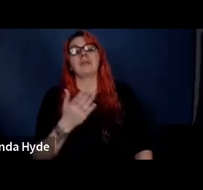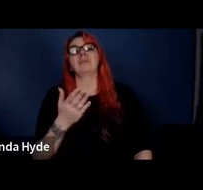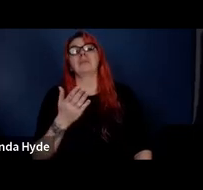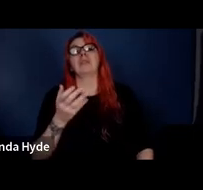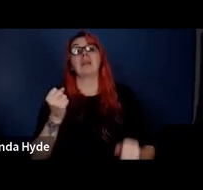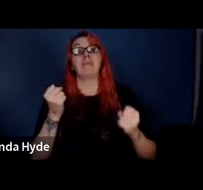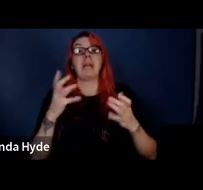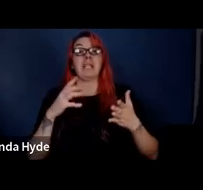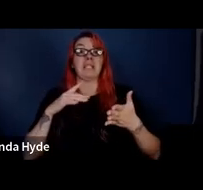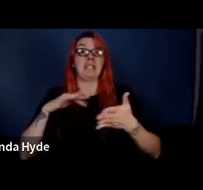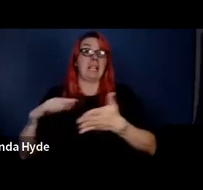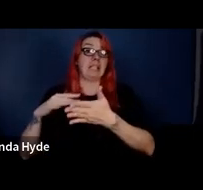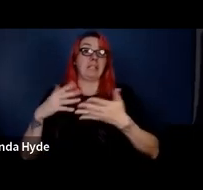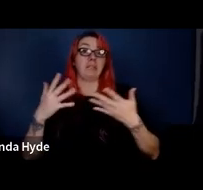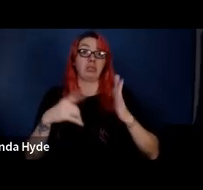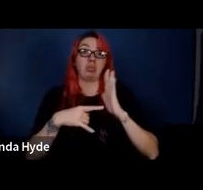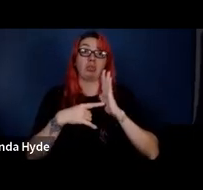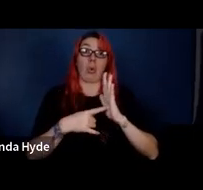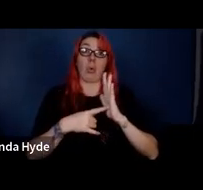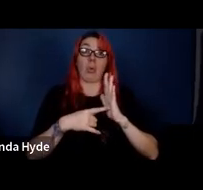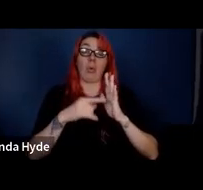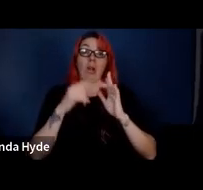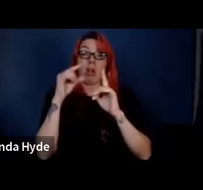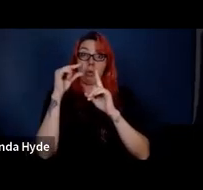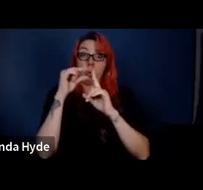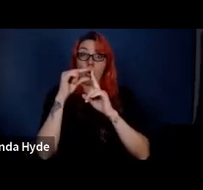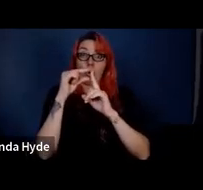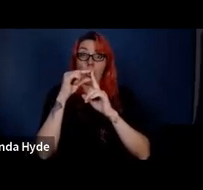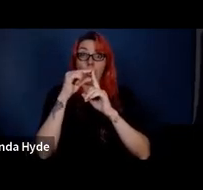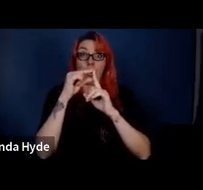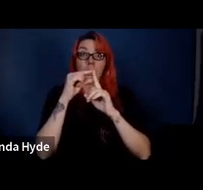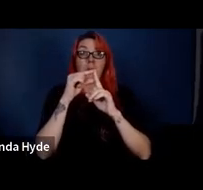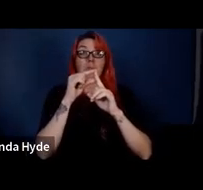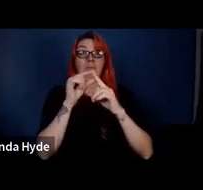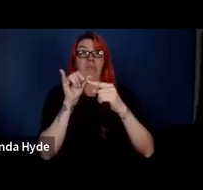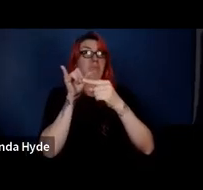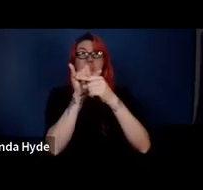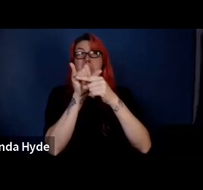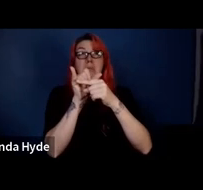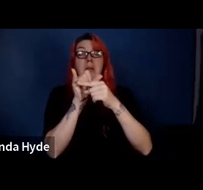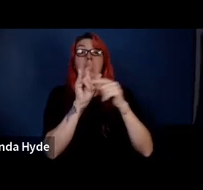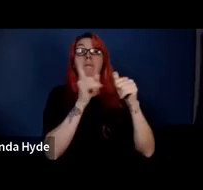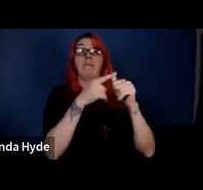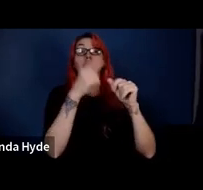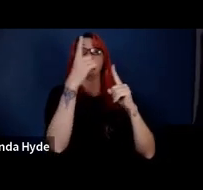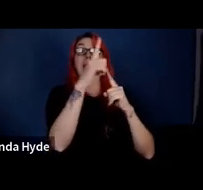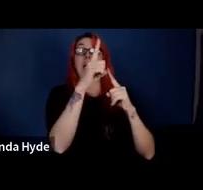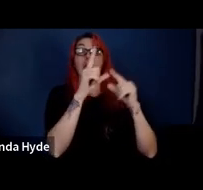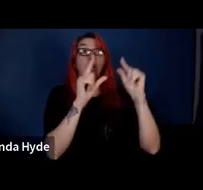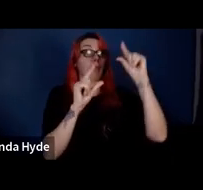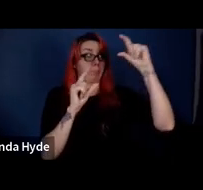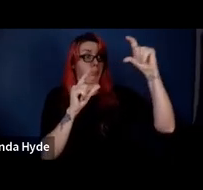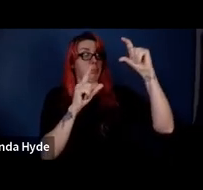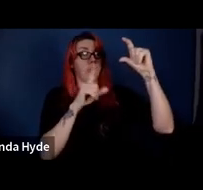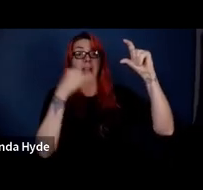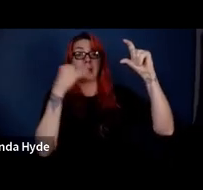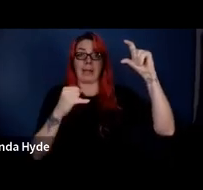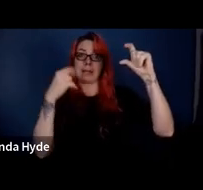letter in the right order, we do a lot of filling in, right? And I'm seeing here how the brain codes